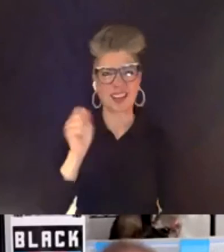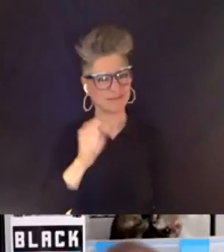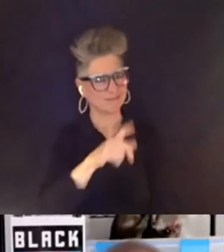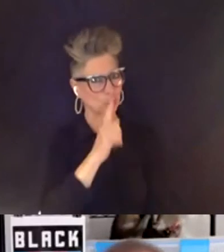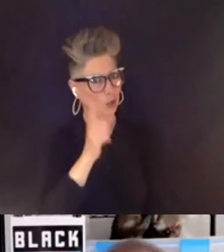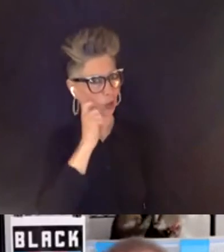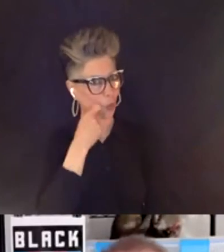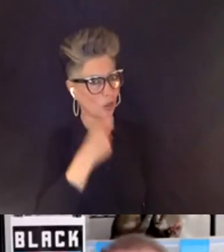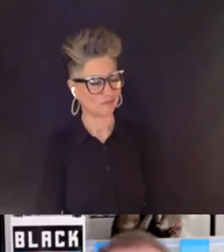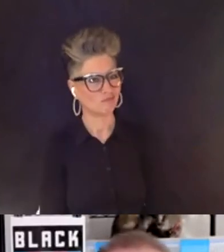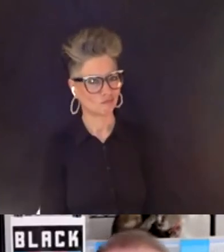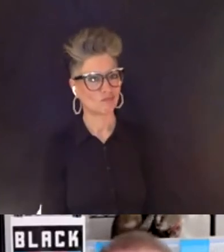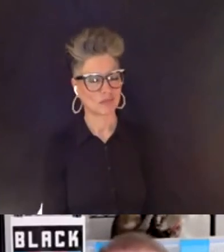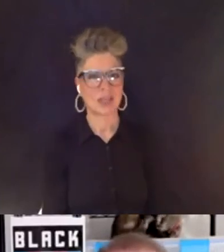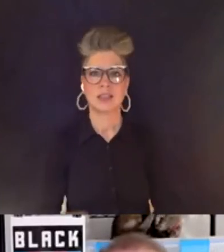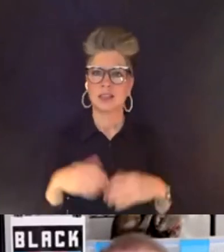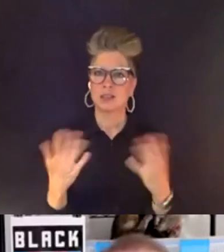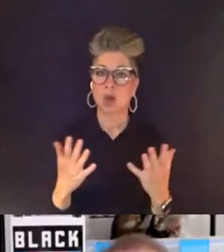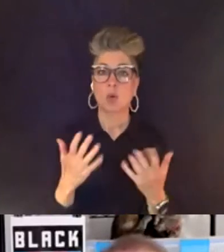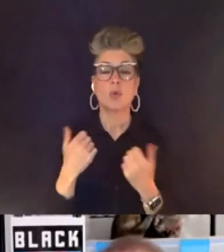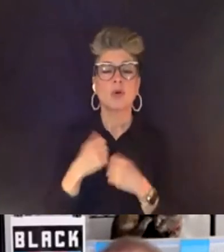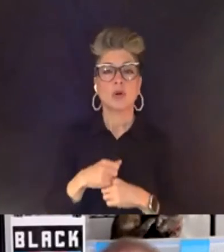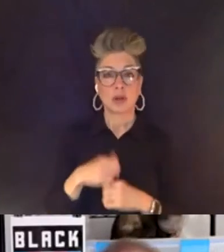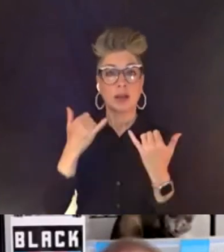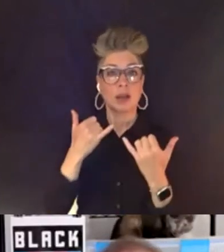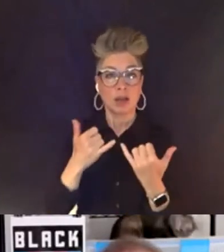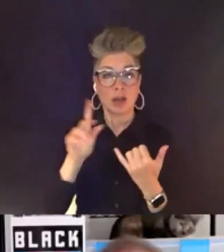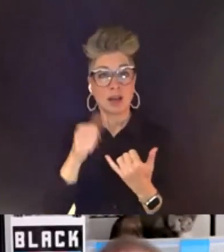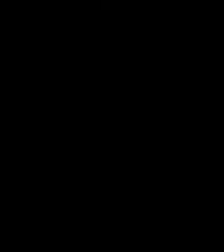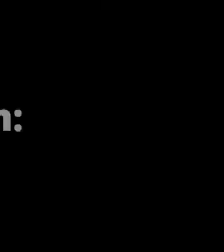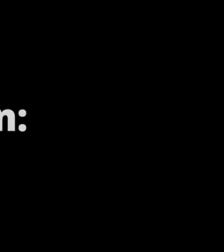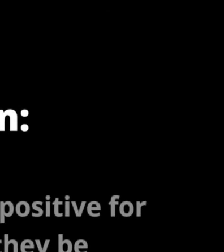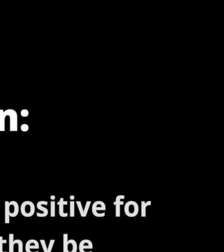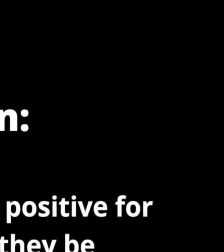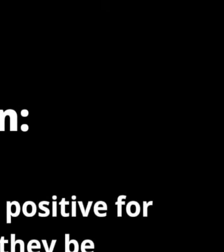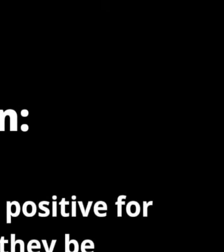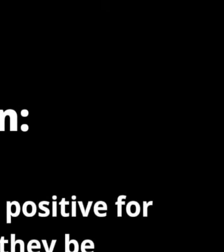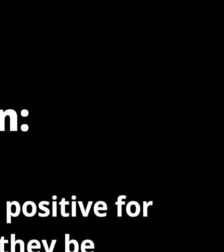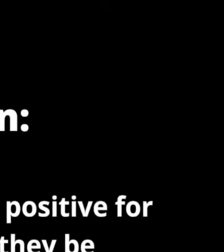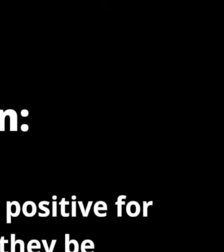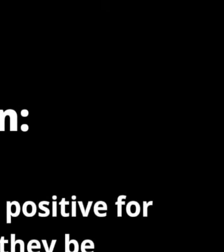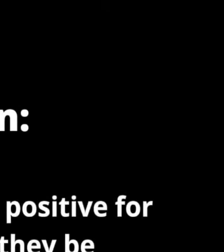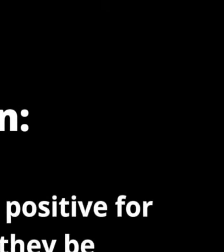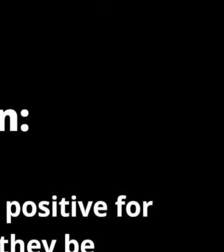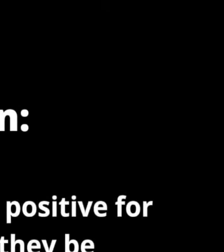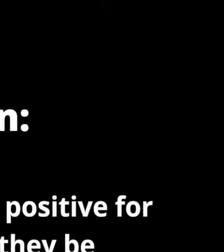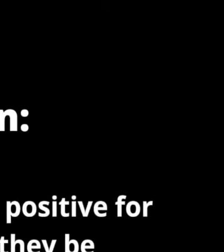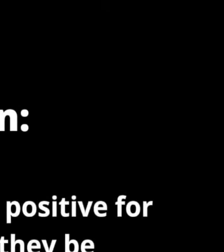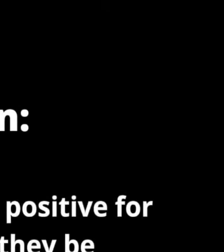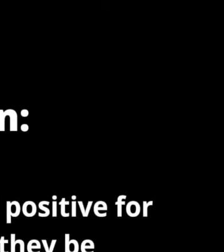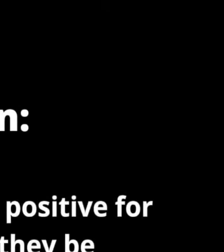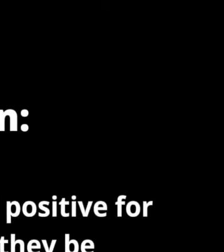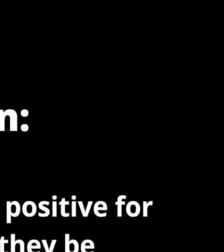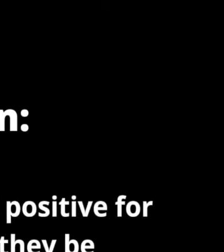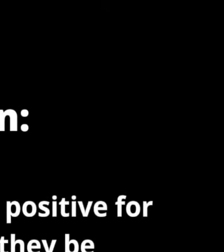cool. So we're gonna change the channel. Let's do another question. So the question is, my parents both just tested positive for COVID.